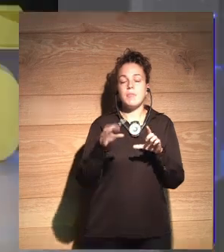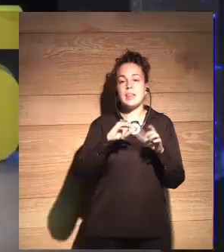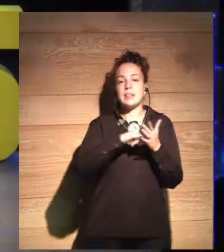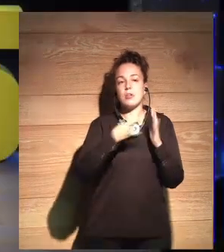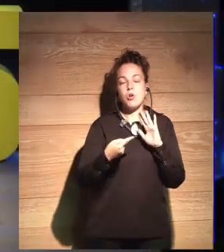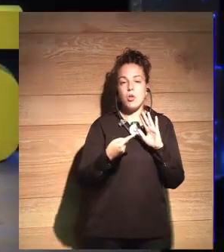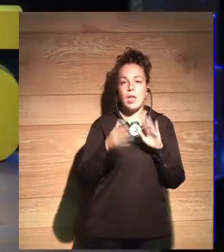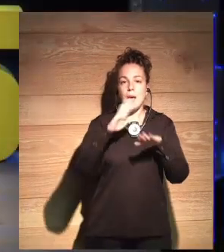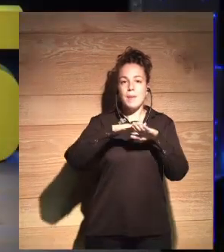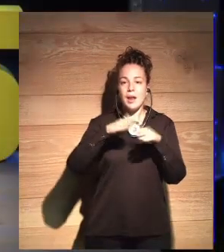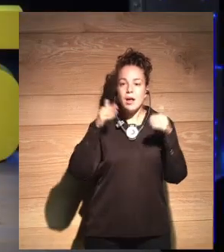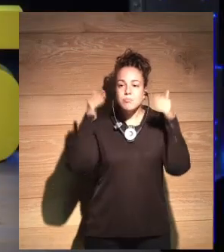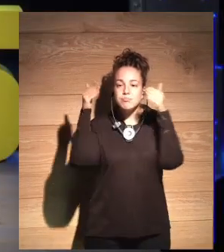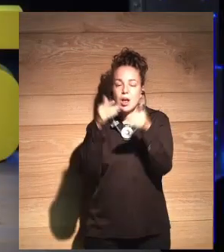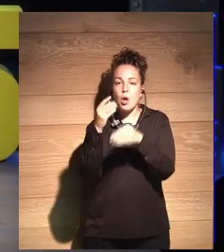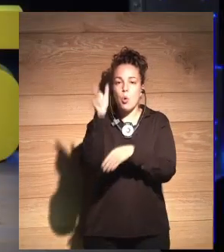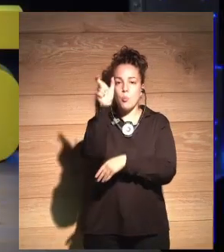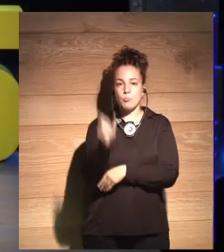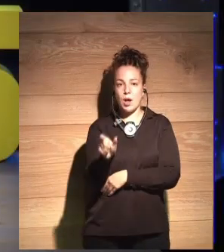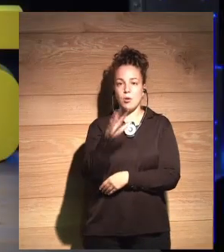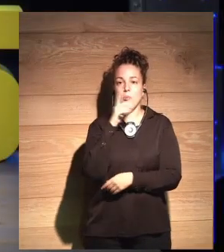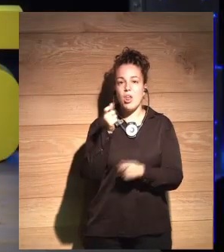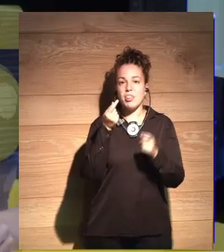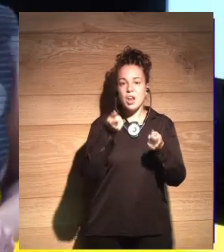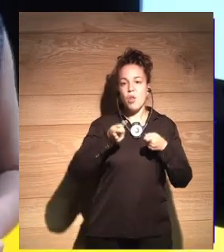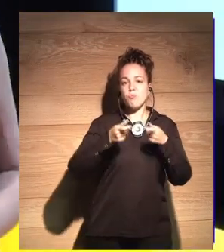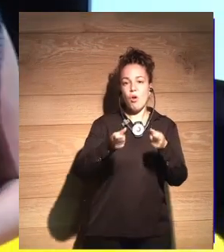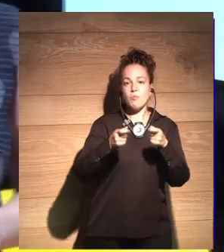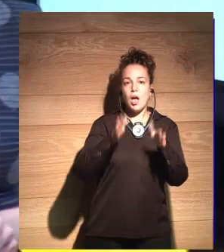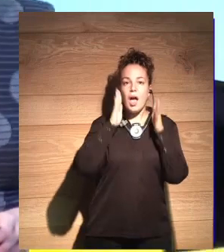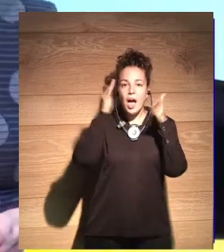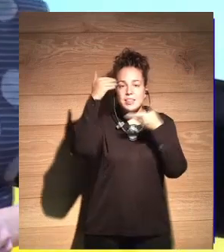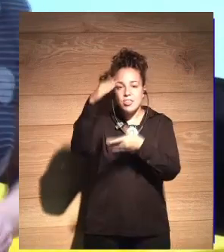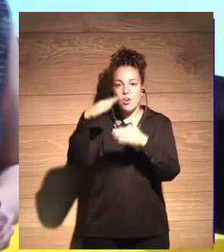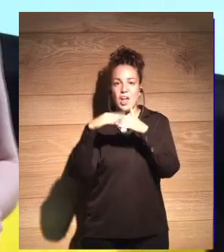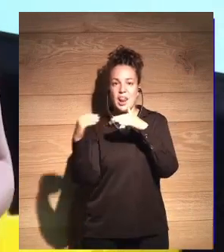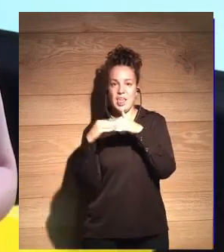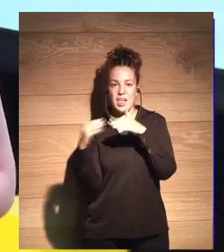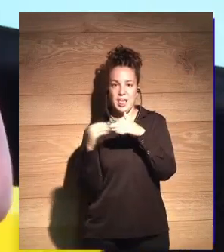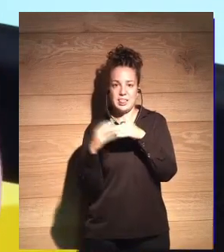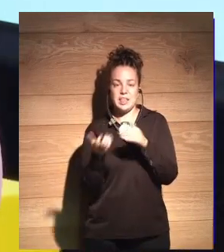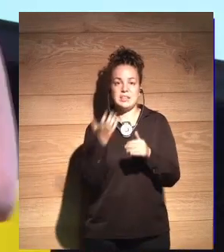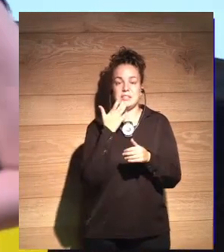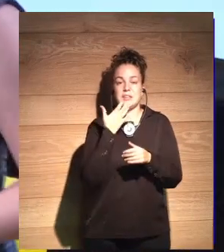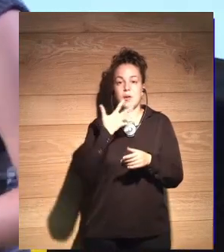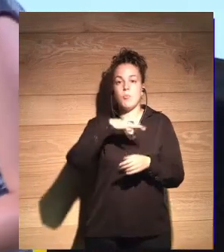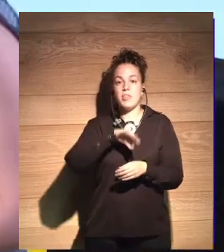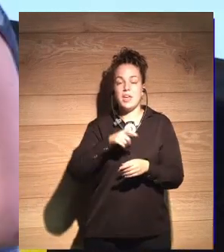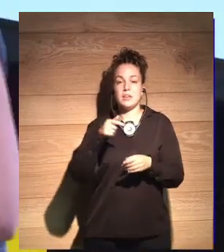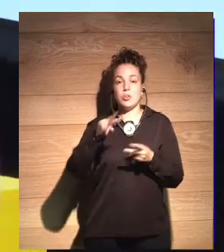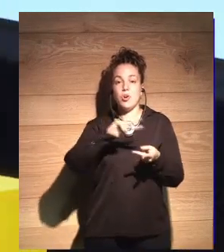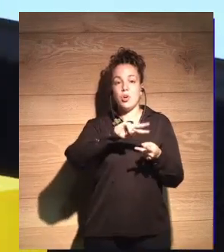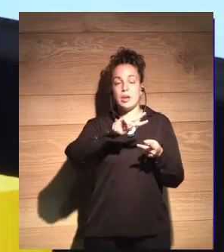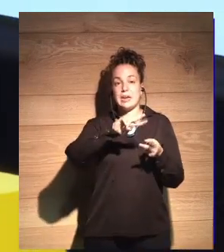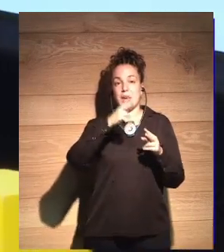customer service department, and if we knew how to fix them and we had our neighborhood fixer, we could make these things last and expand on